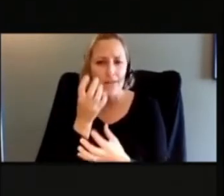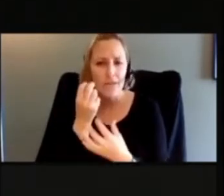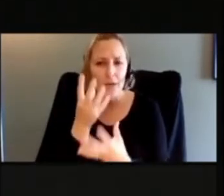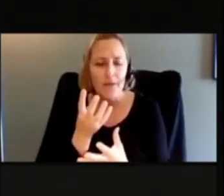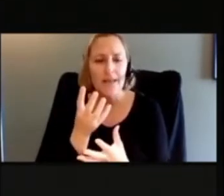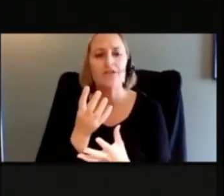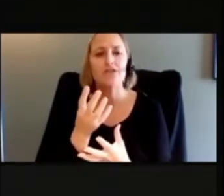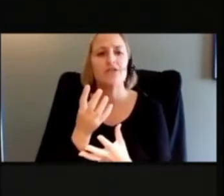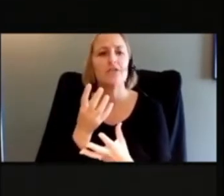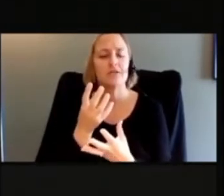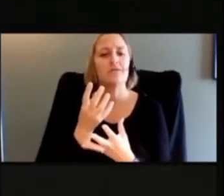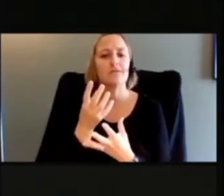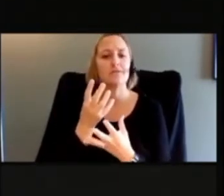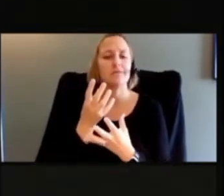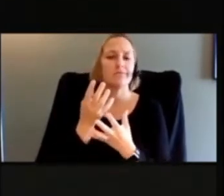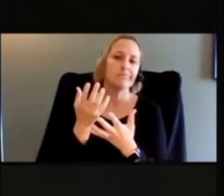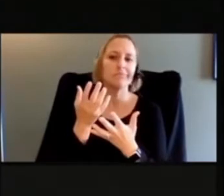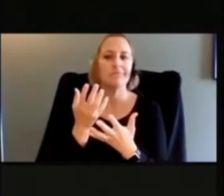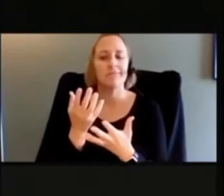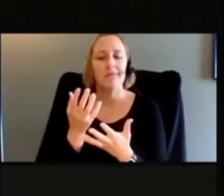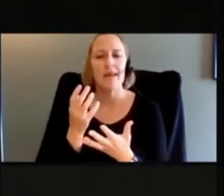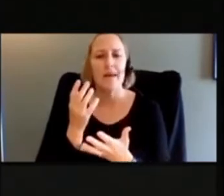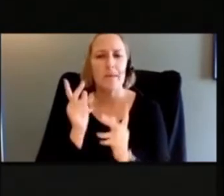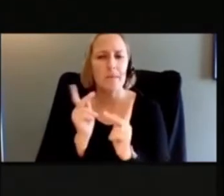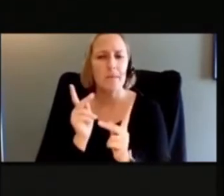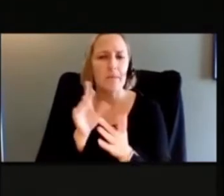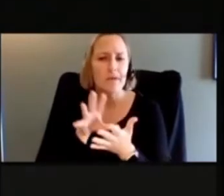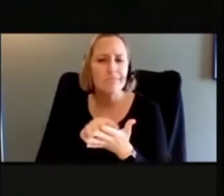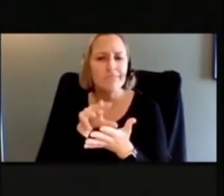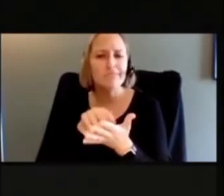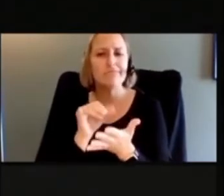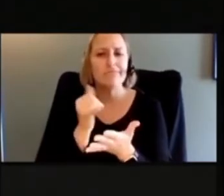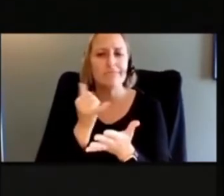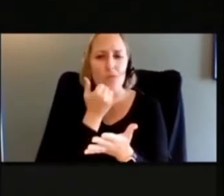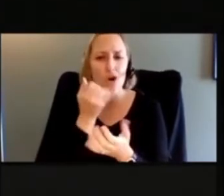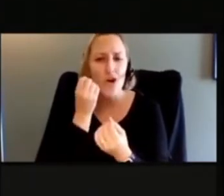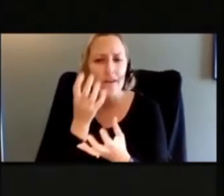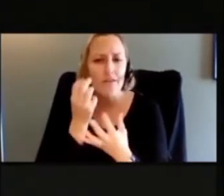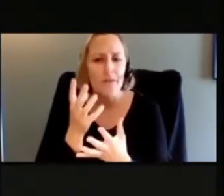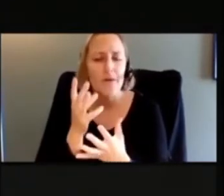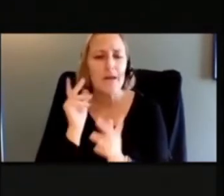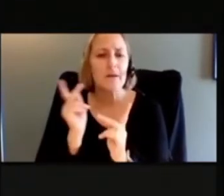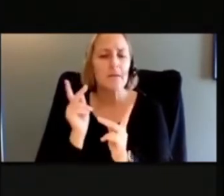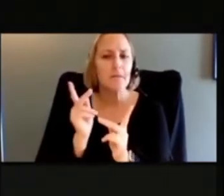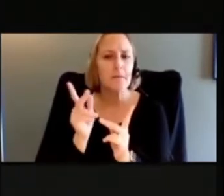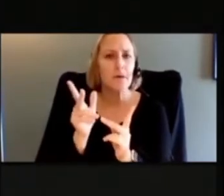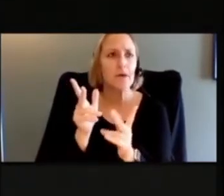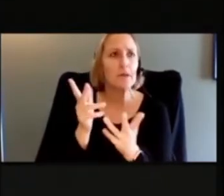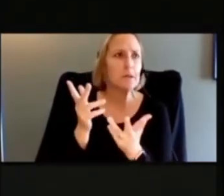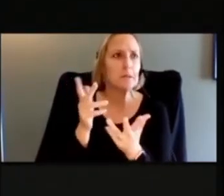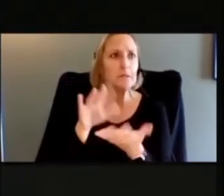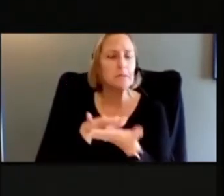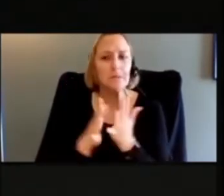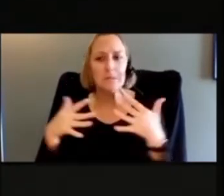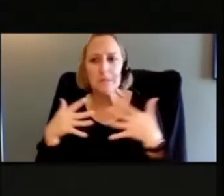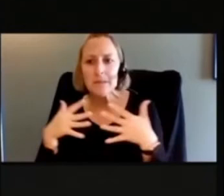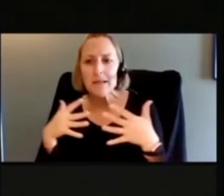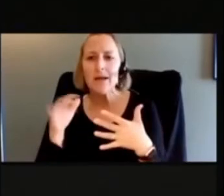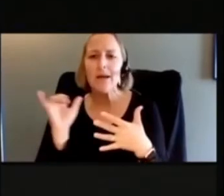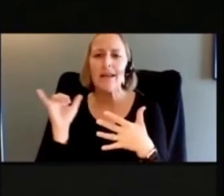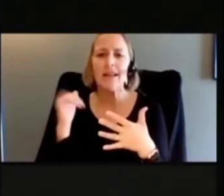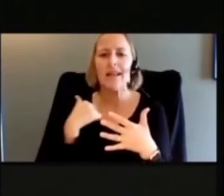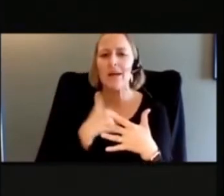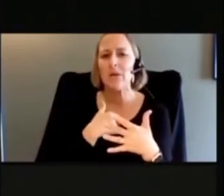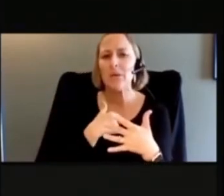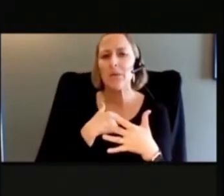the infodemic, right, of misinformation being used to scare people. We're hearing that in terms of what's contributing to